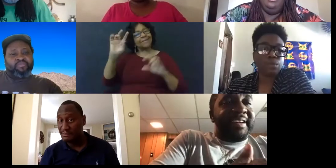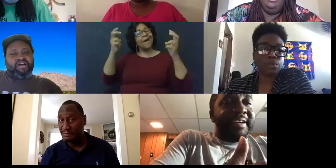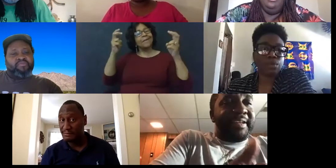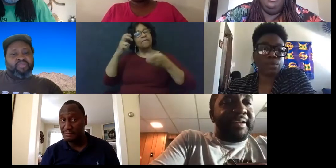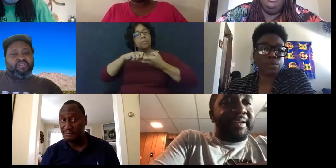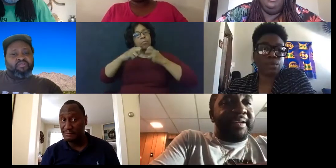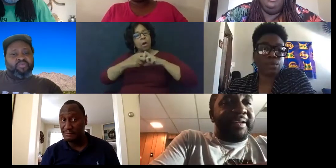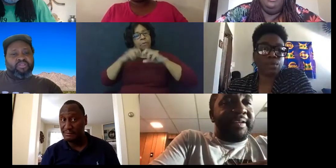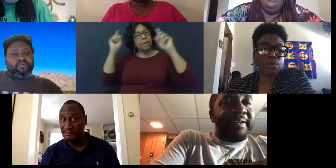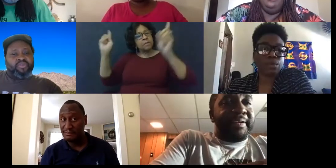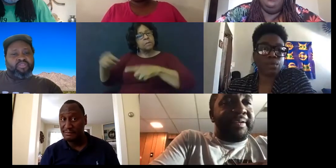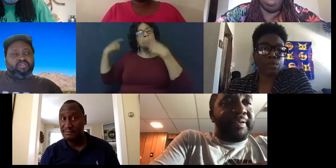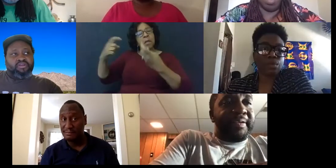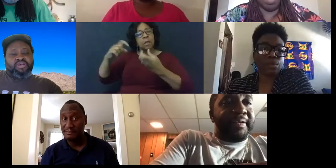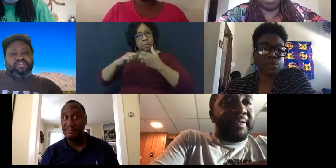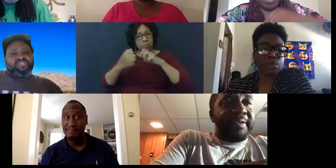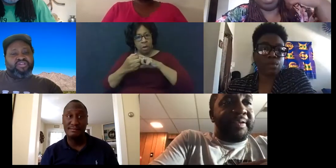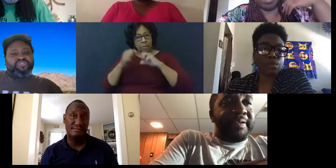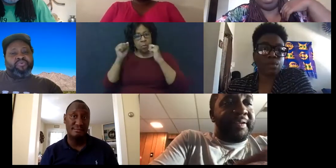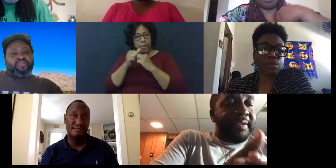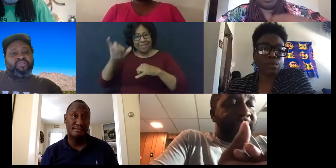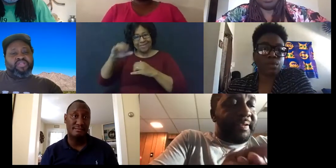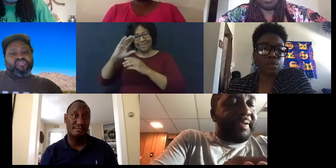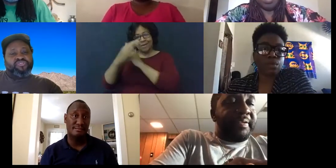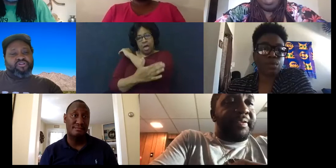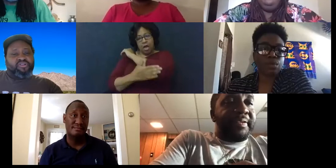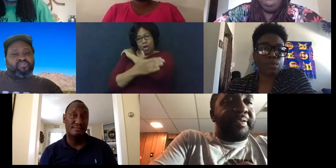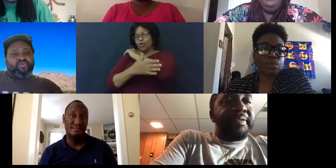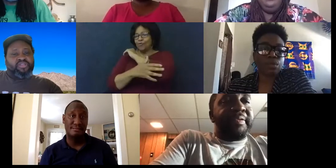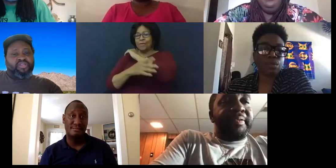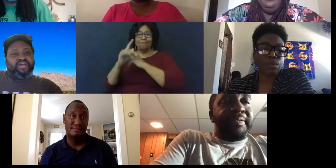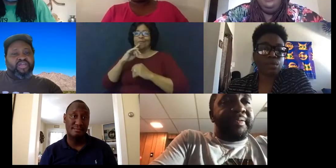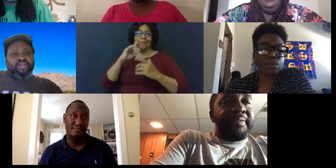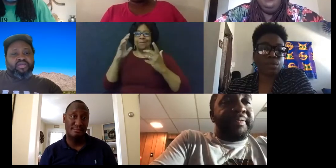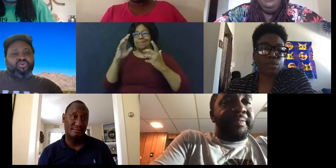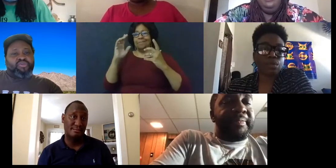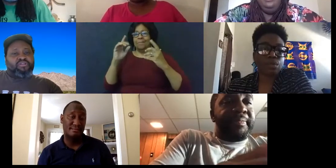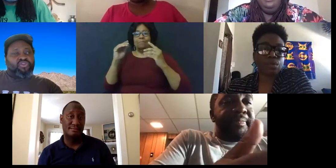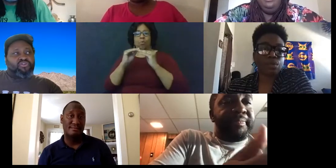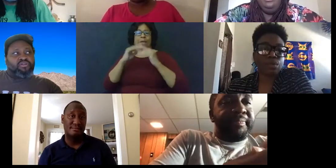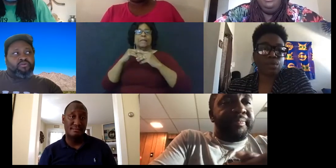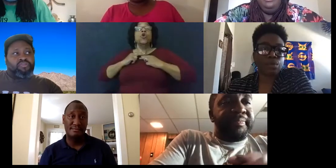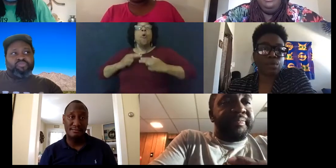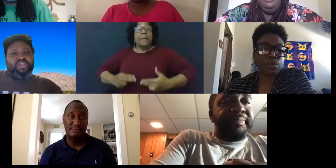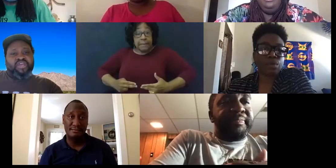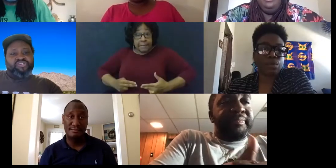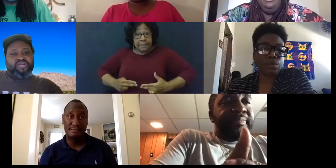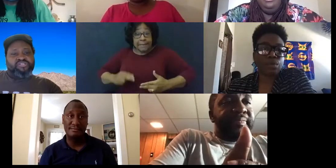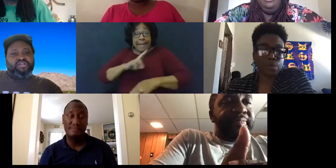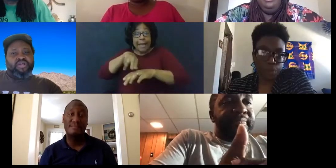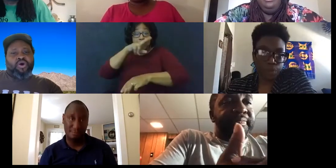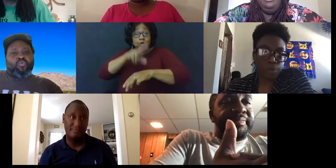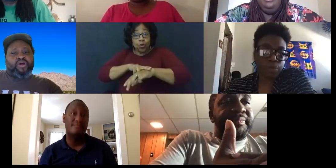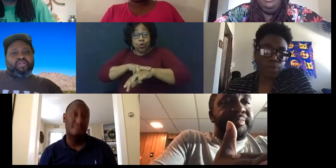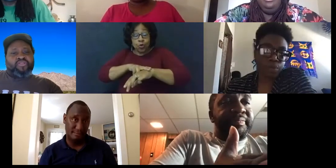been the problem within this country, but with, and to a certain degree within like human, you know, human nature is